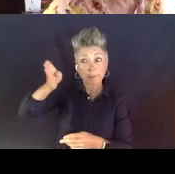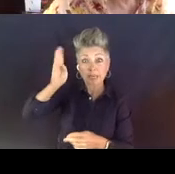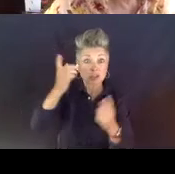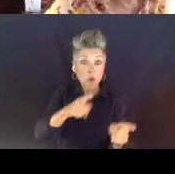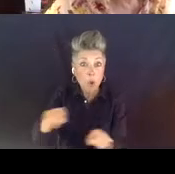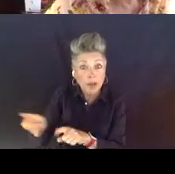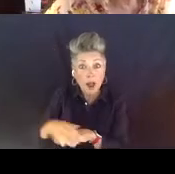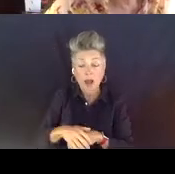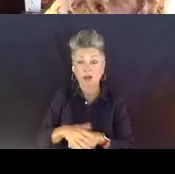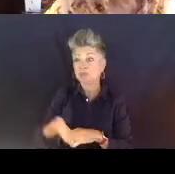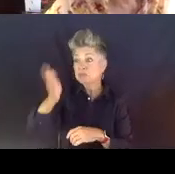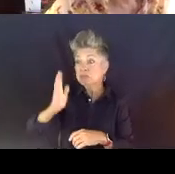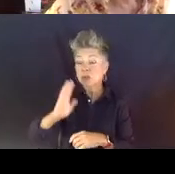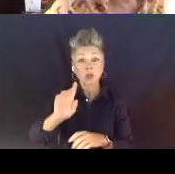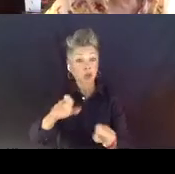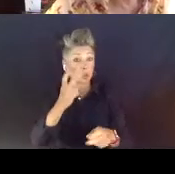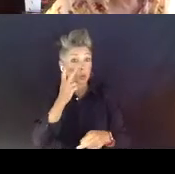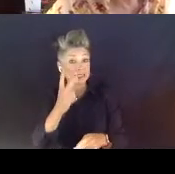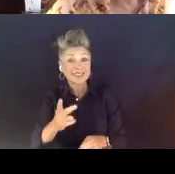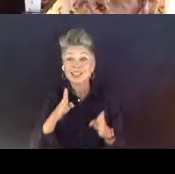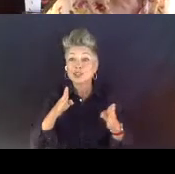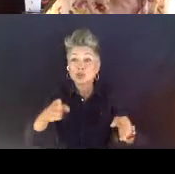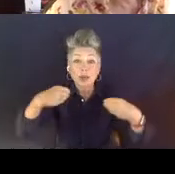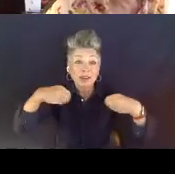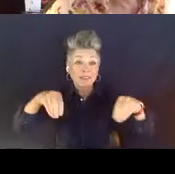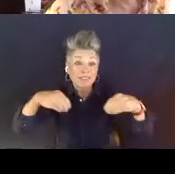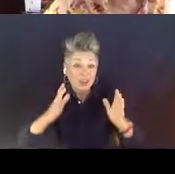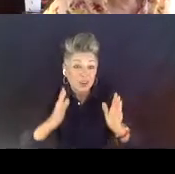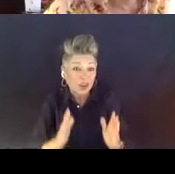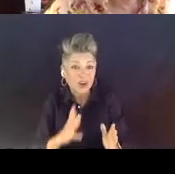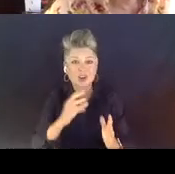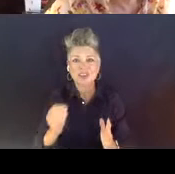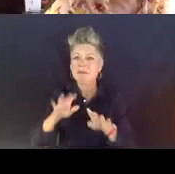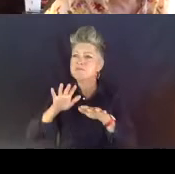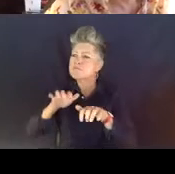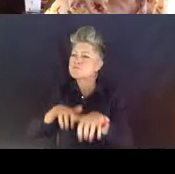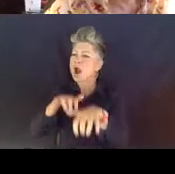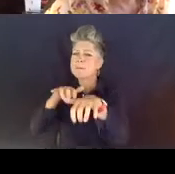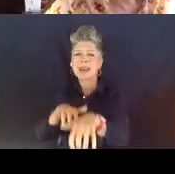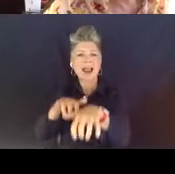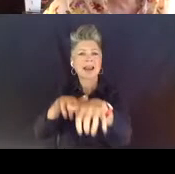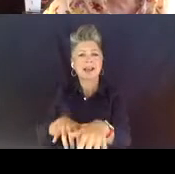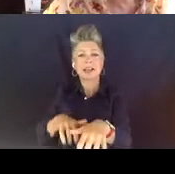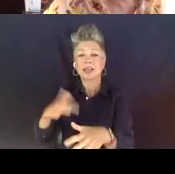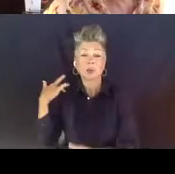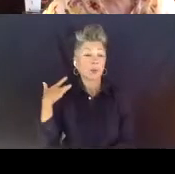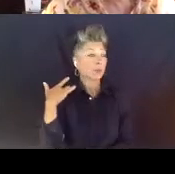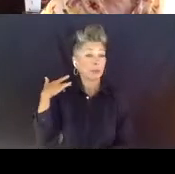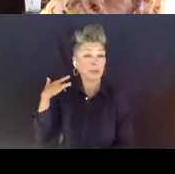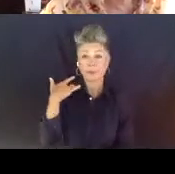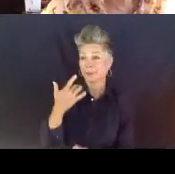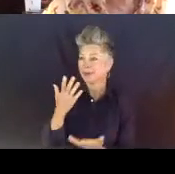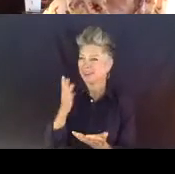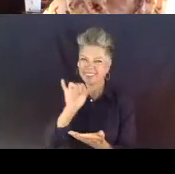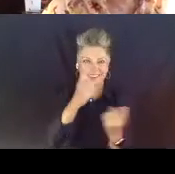You could find street vending and promenading and socializing taking place. This is a street in